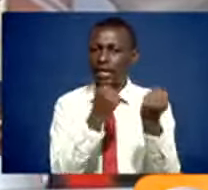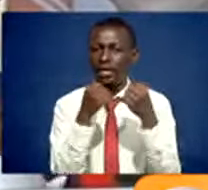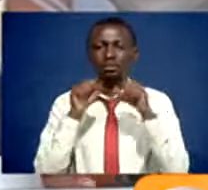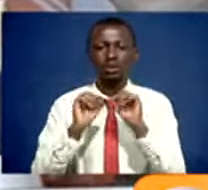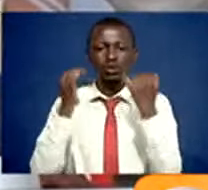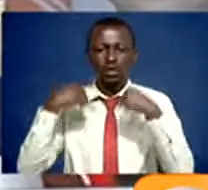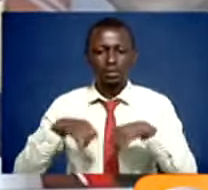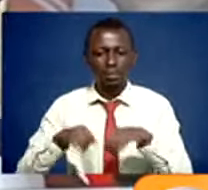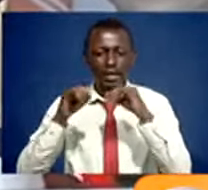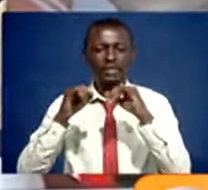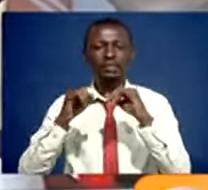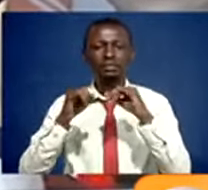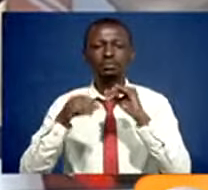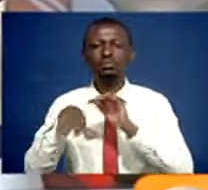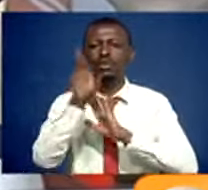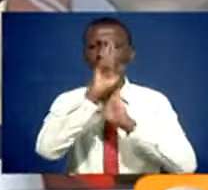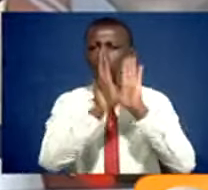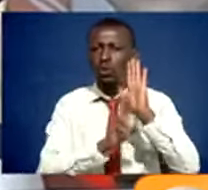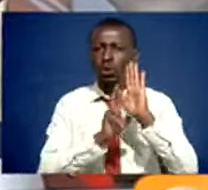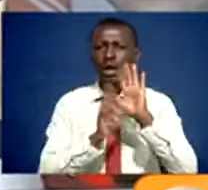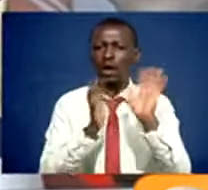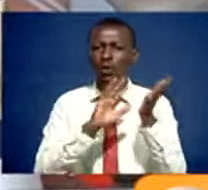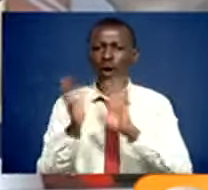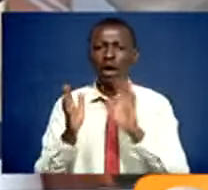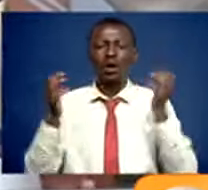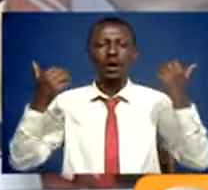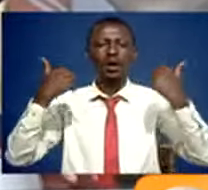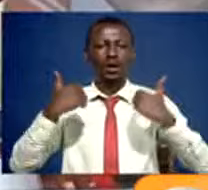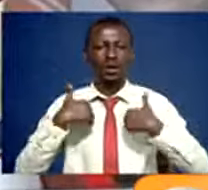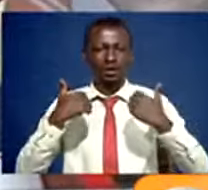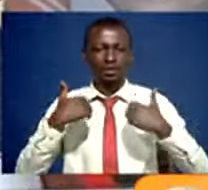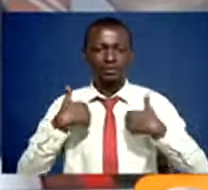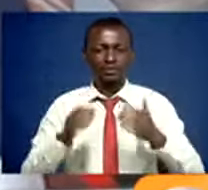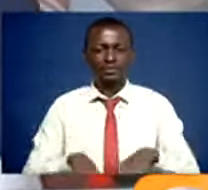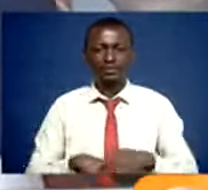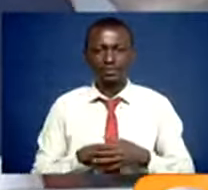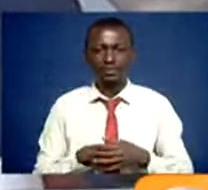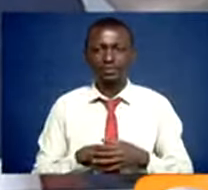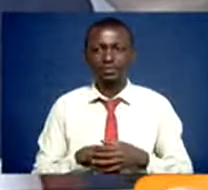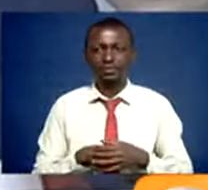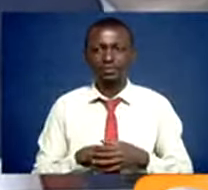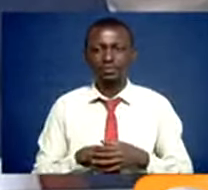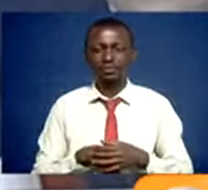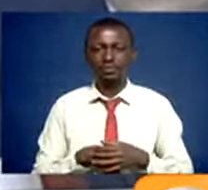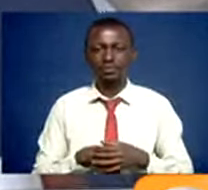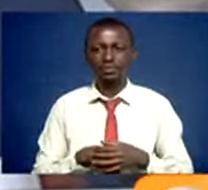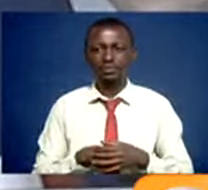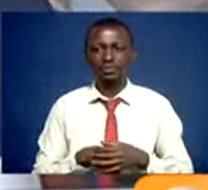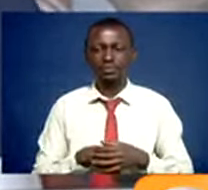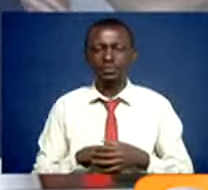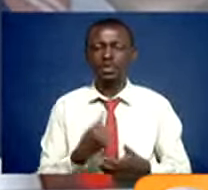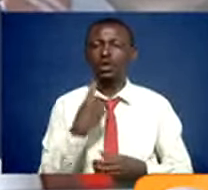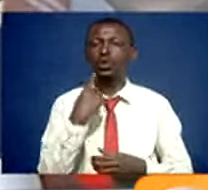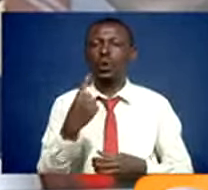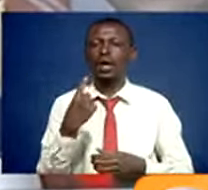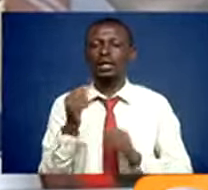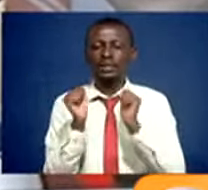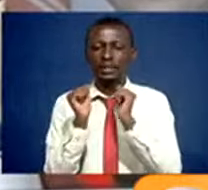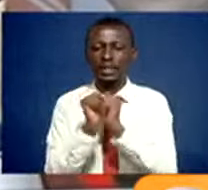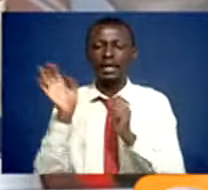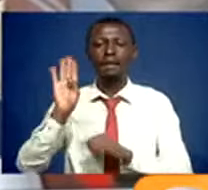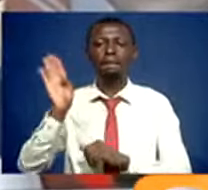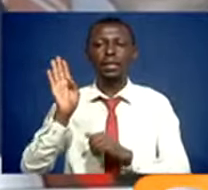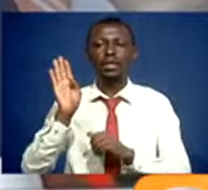number of radical measures. We have written off Kenya shillings 110 billion worth of